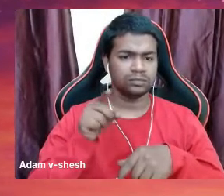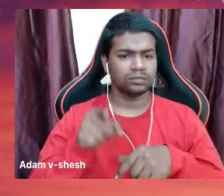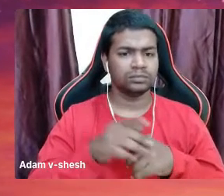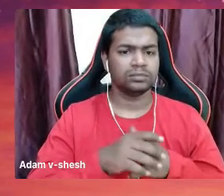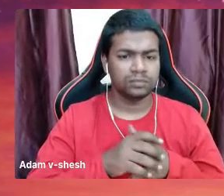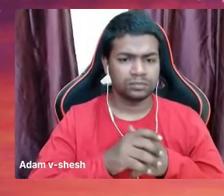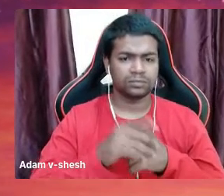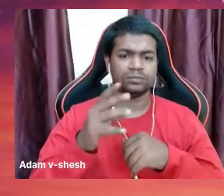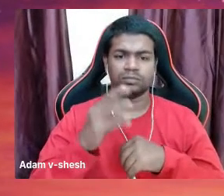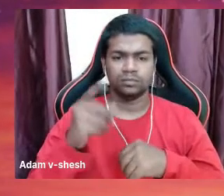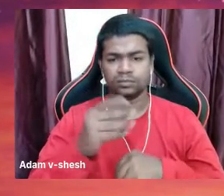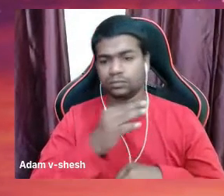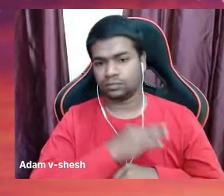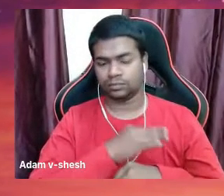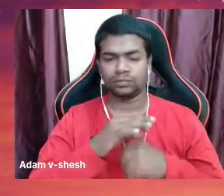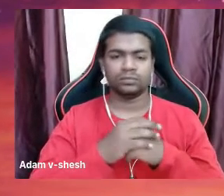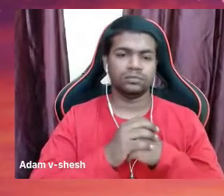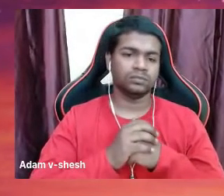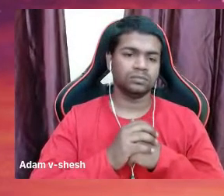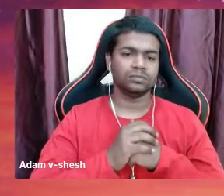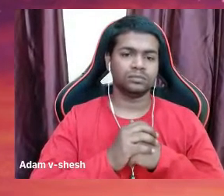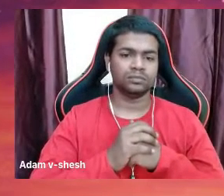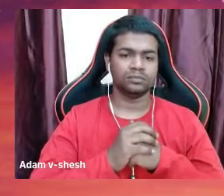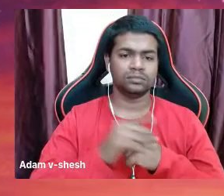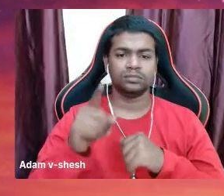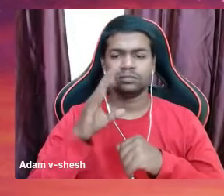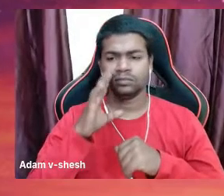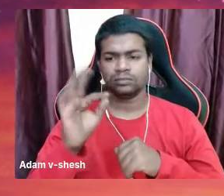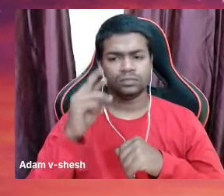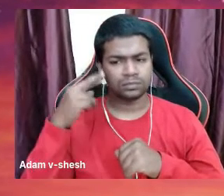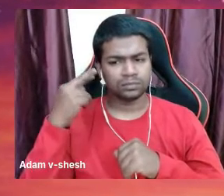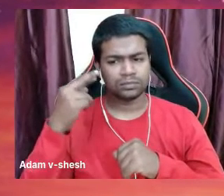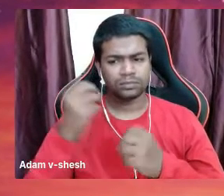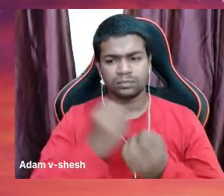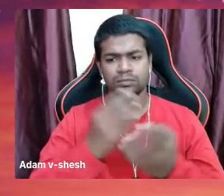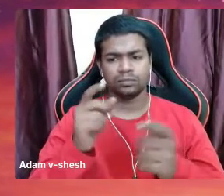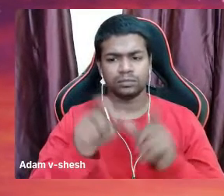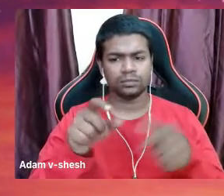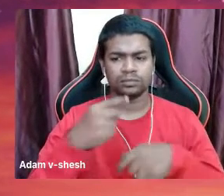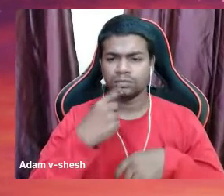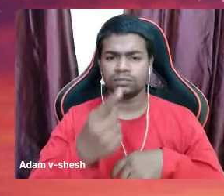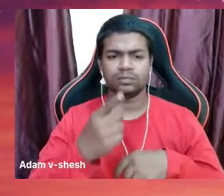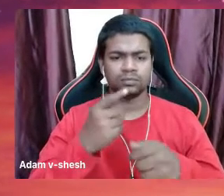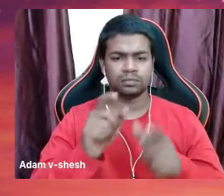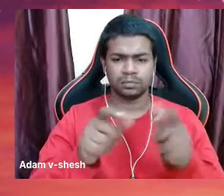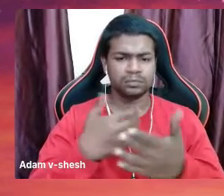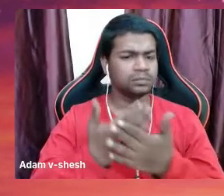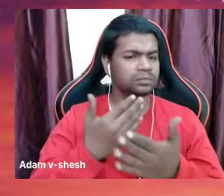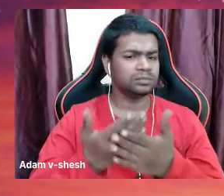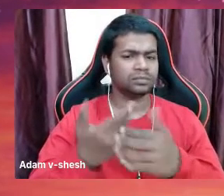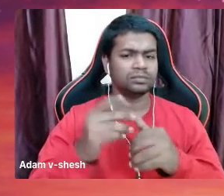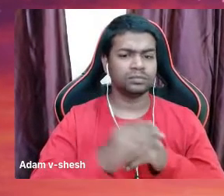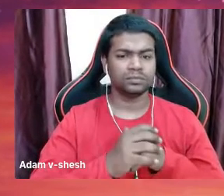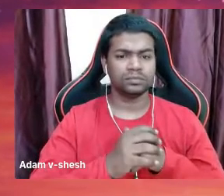And that is also very beneficial, because one of the main reasons why a lot of people said that they don't want to participate in these